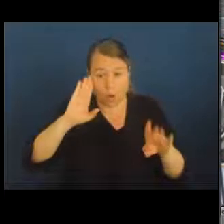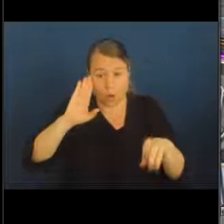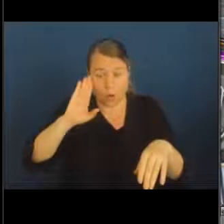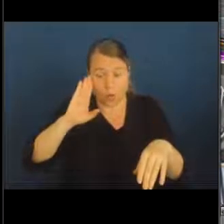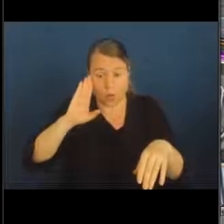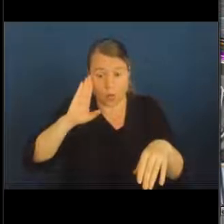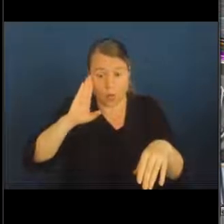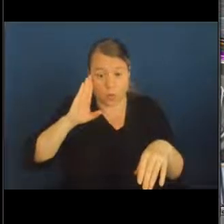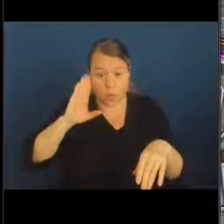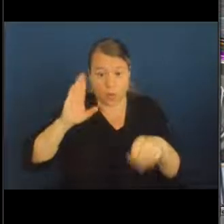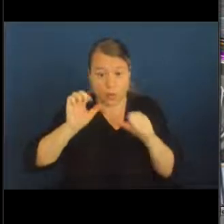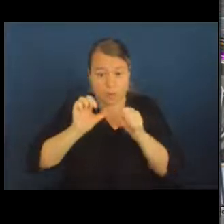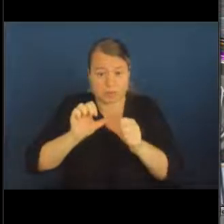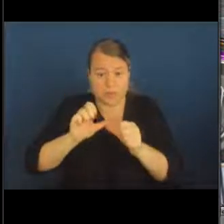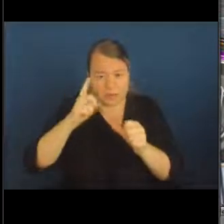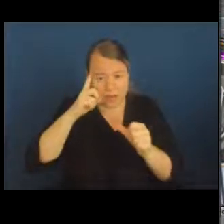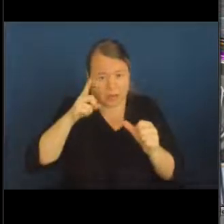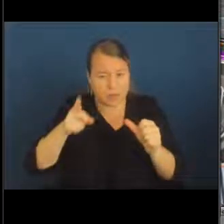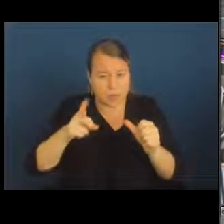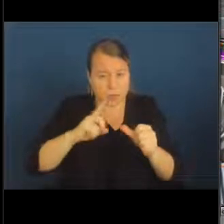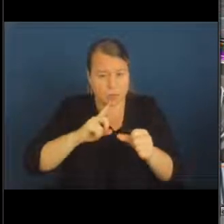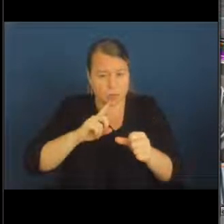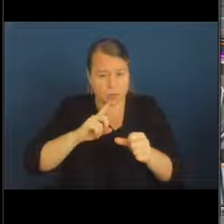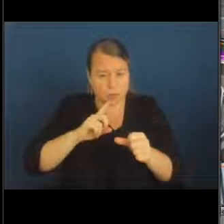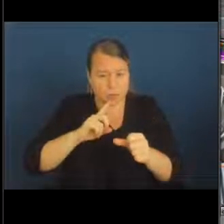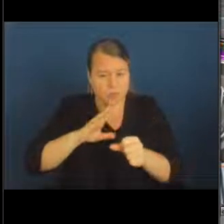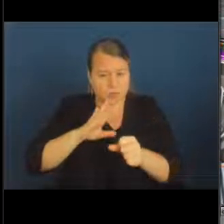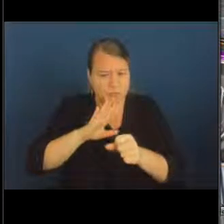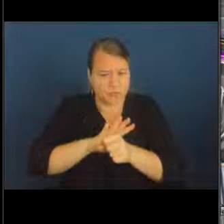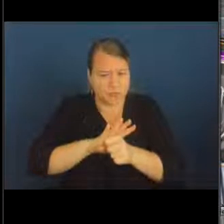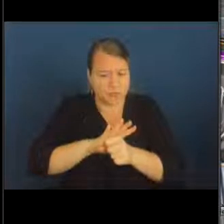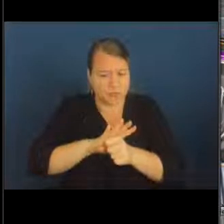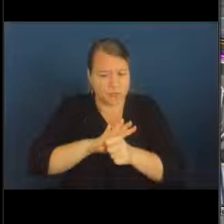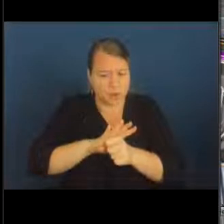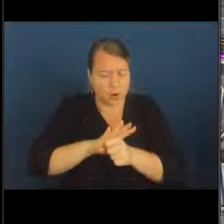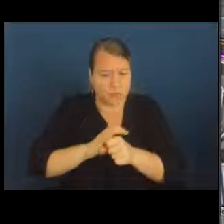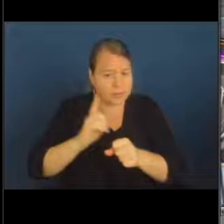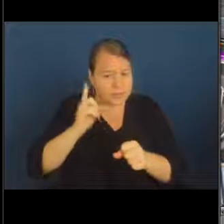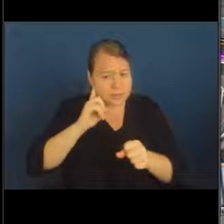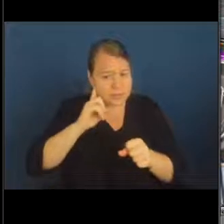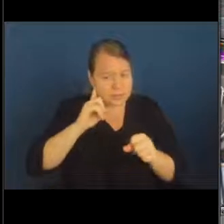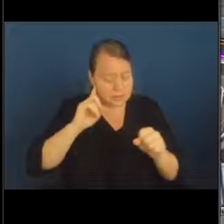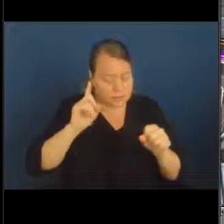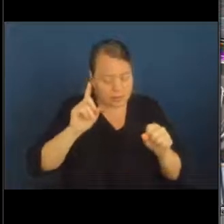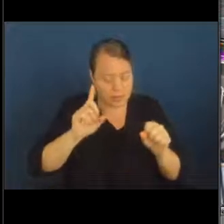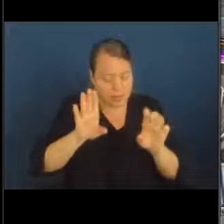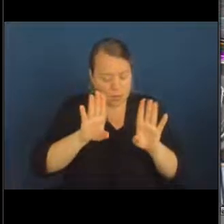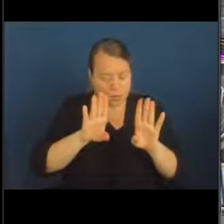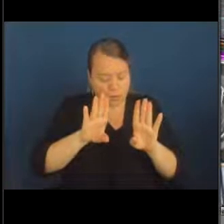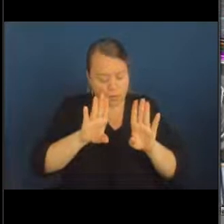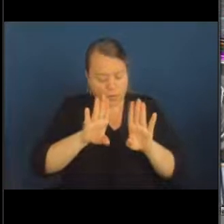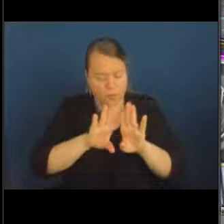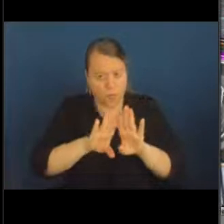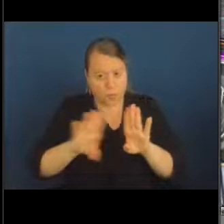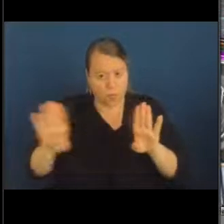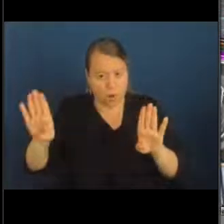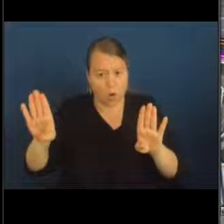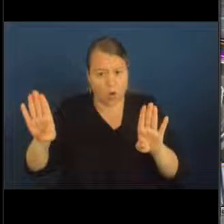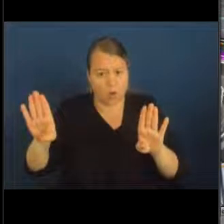actually proceed? I believe you did confirm pretty certainly that a sound wall, at least